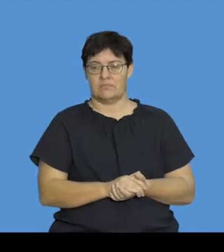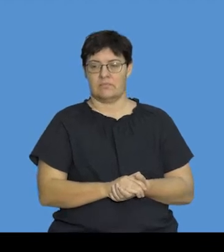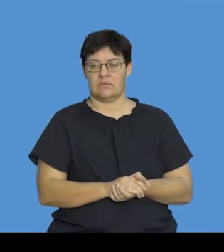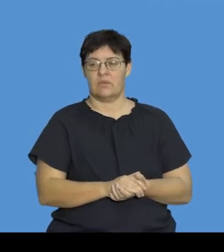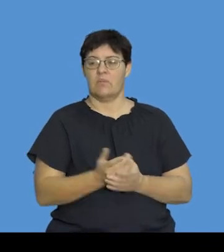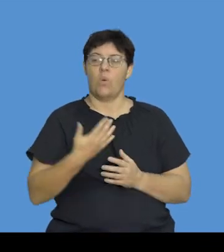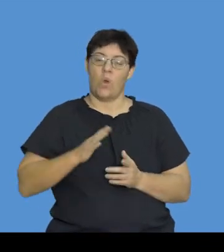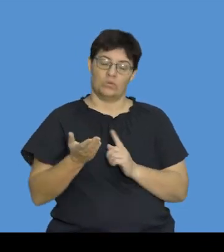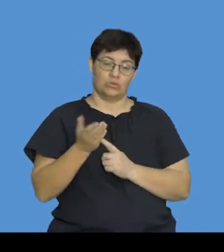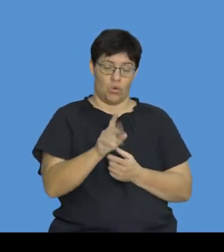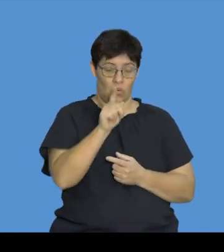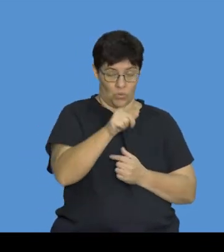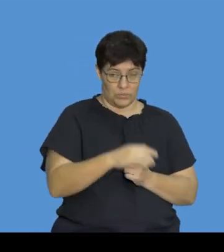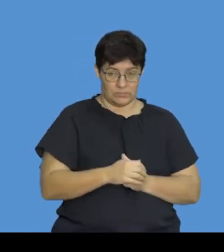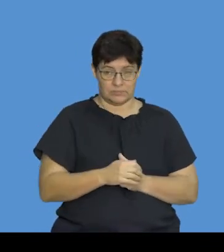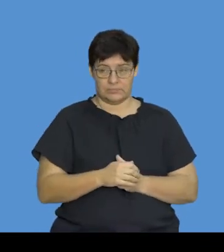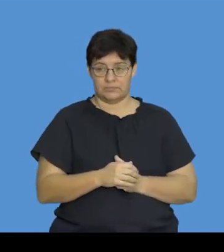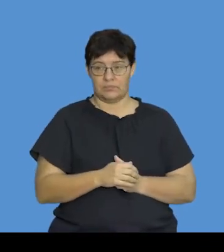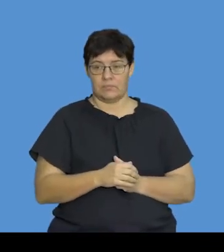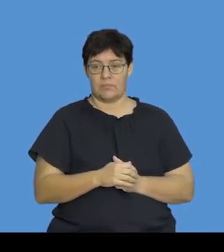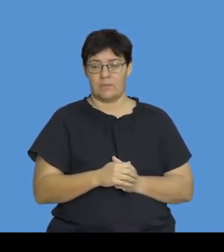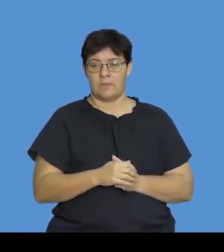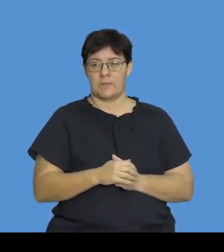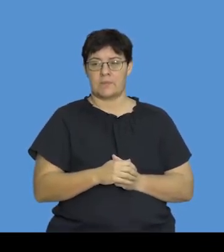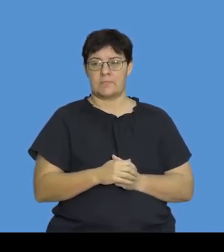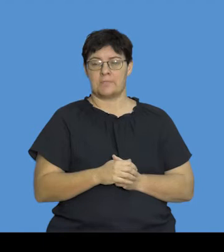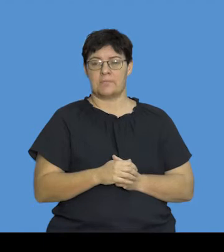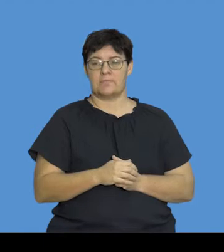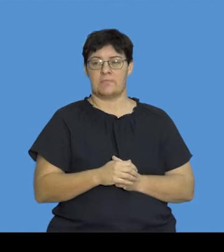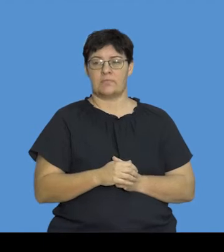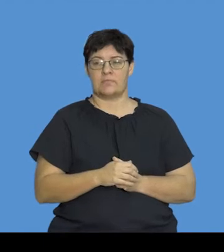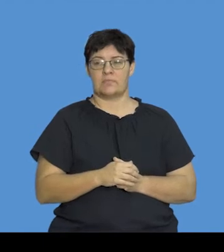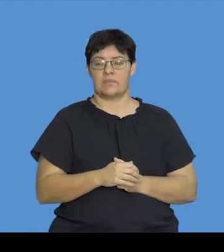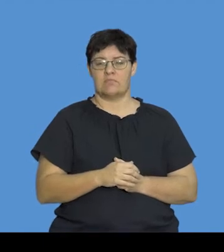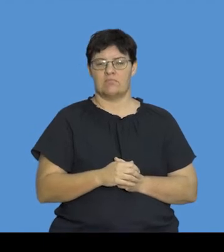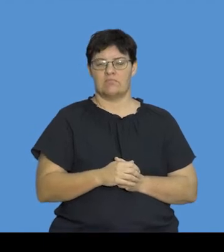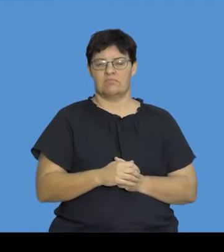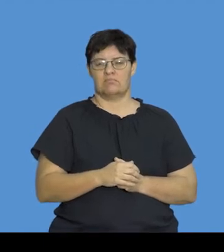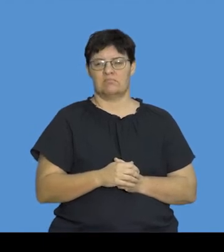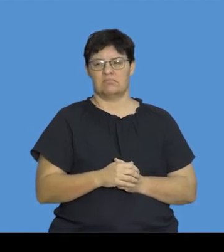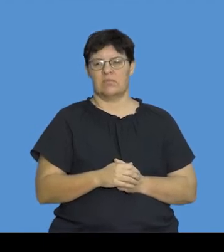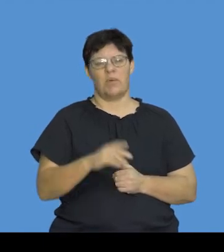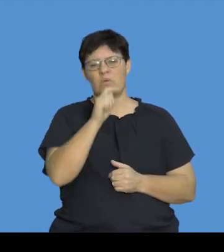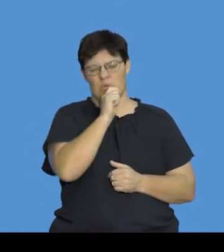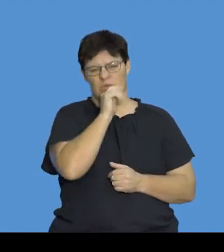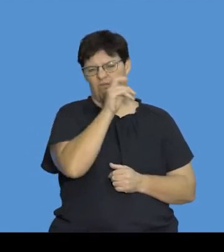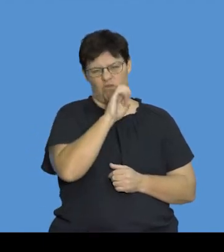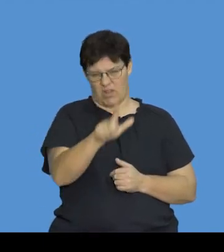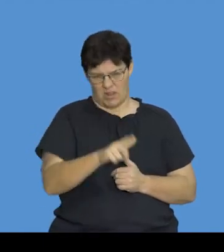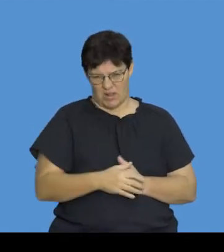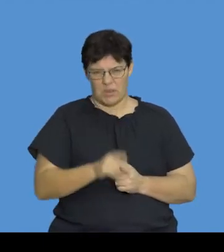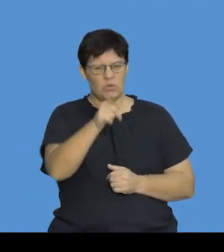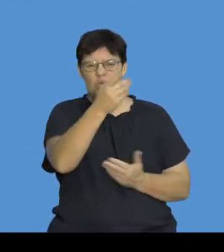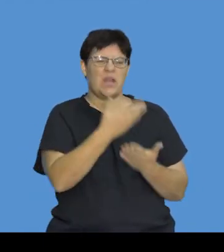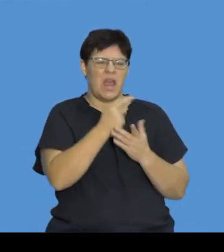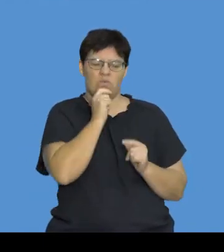I can show you this one here. If I work out this one, I'm just going to use FOIL, right? But you can